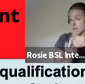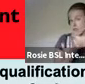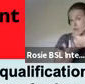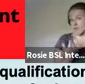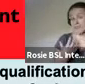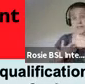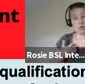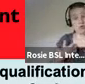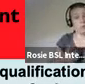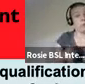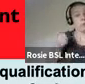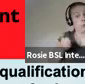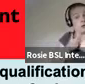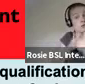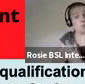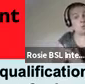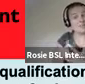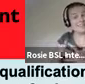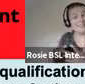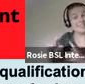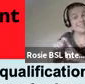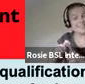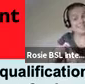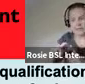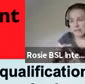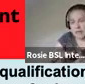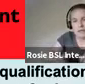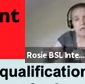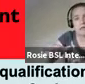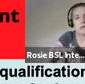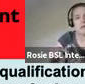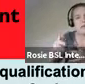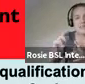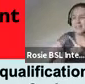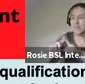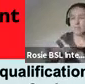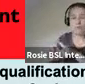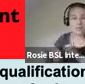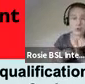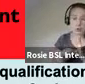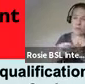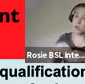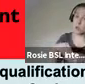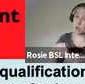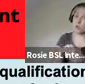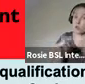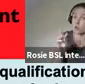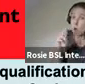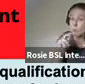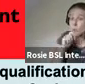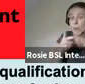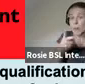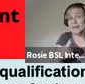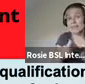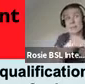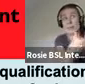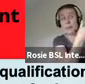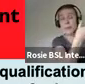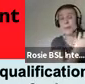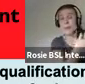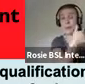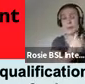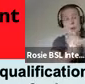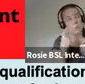ECD field in terms of different issues related to inclusion is going to continue. And we just believe this is a